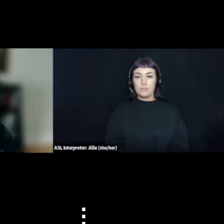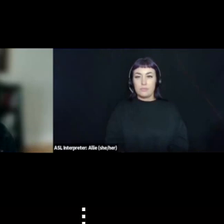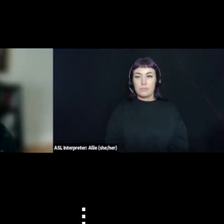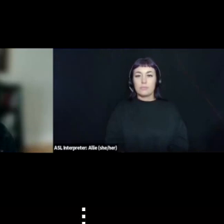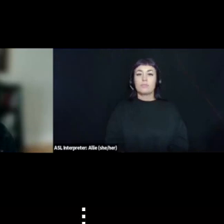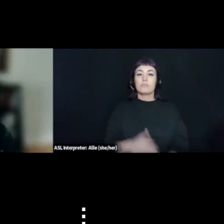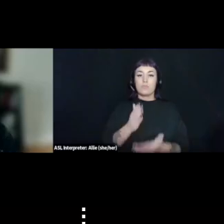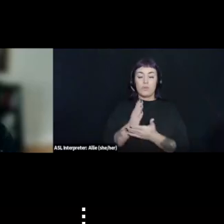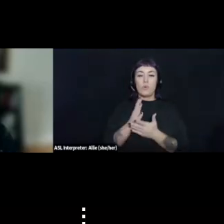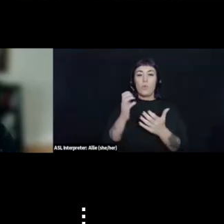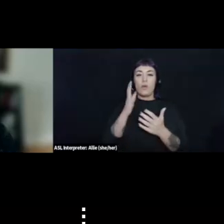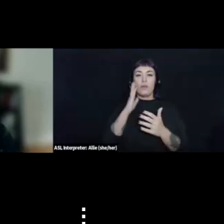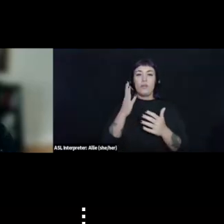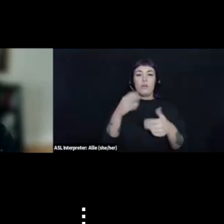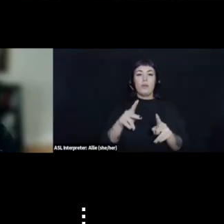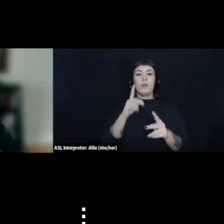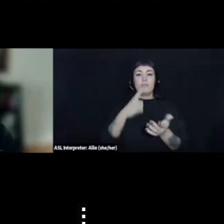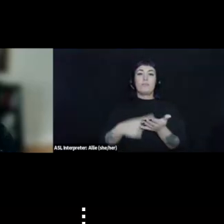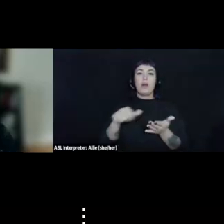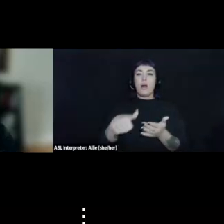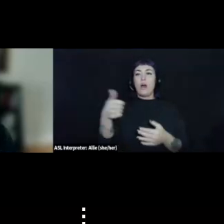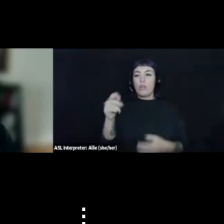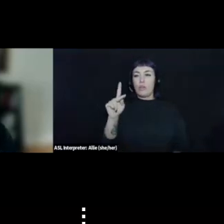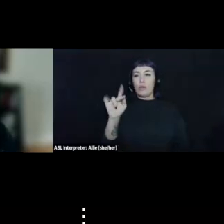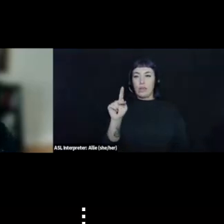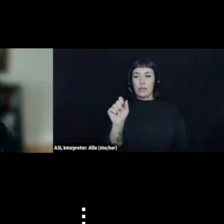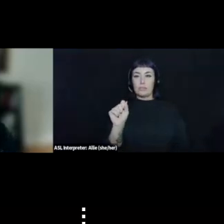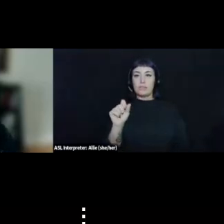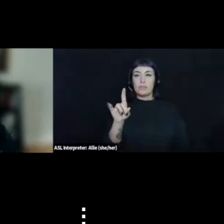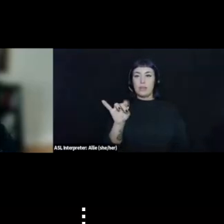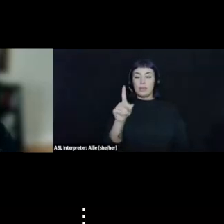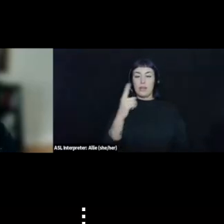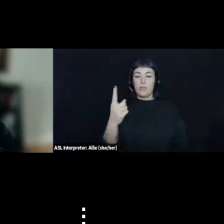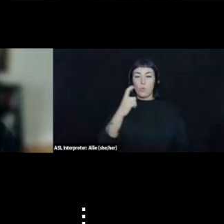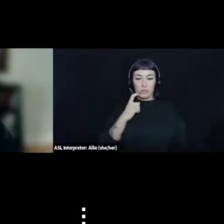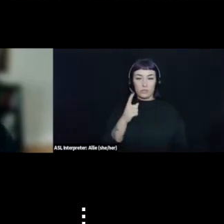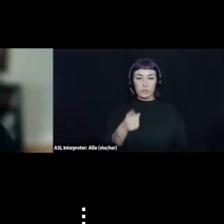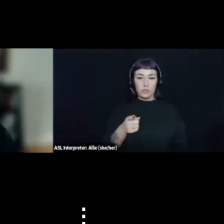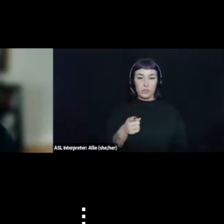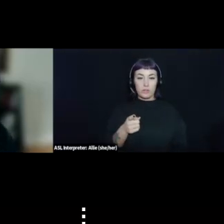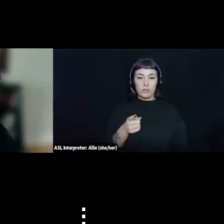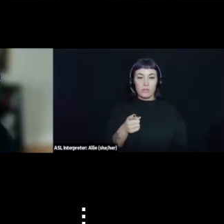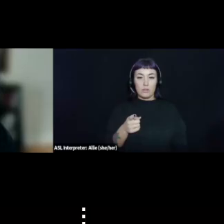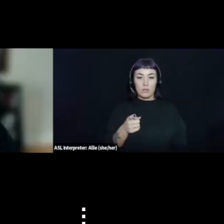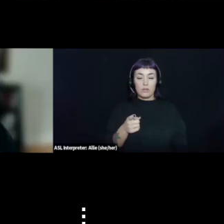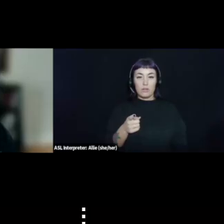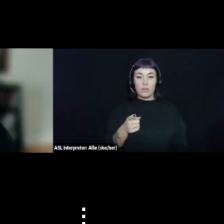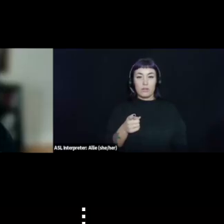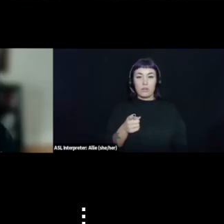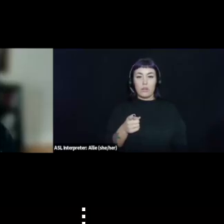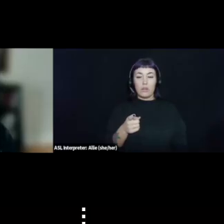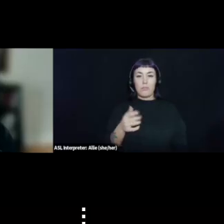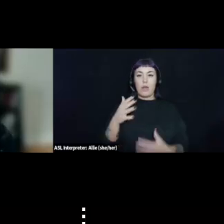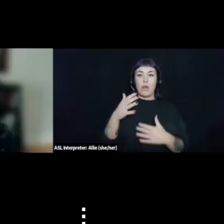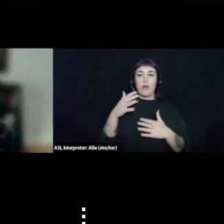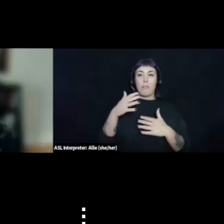All right, so I want to give opportunity to talk about other kinks. I did get a question about blood play specifically, so